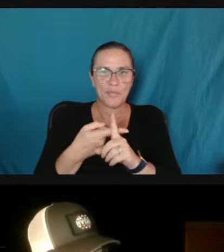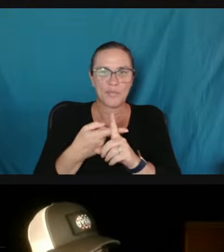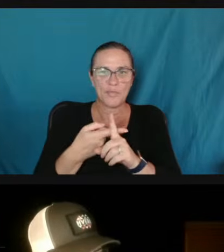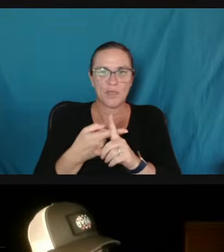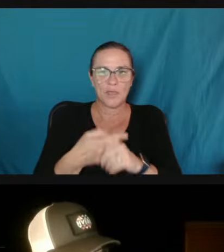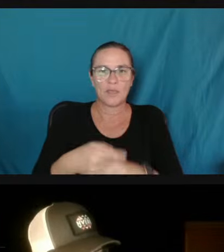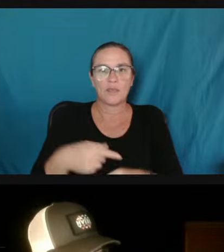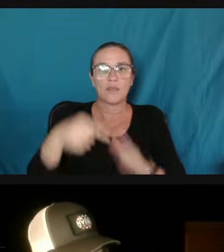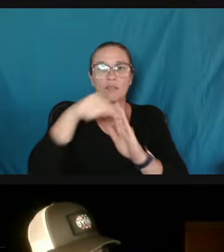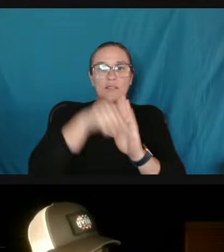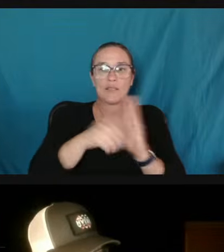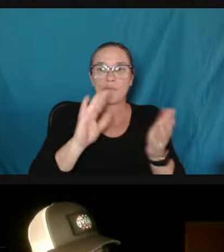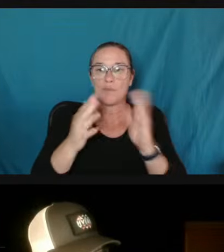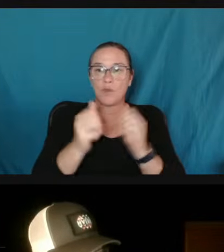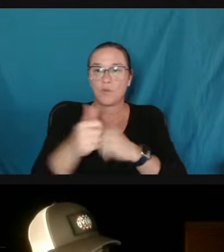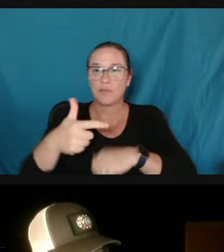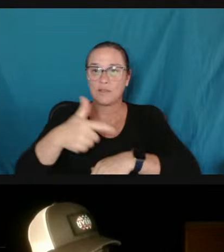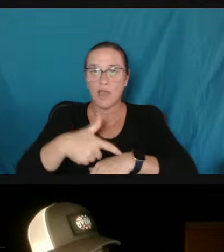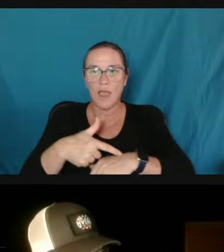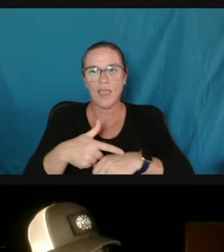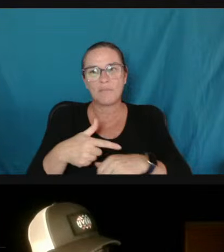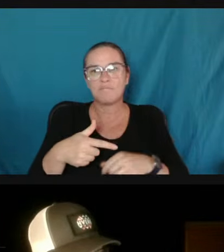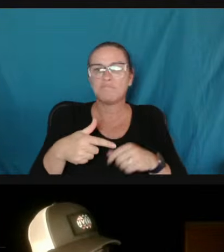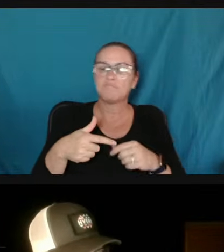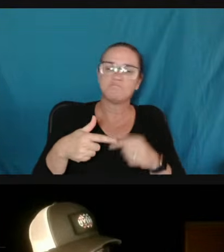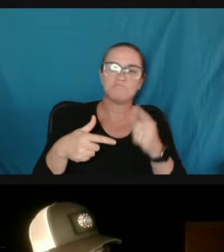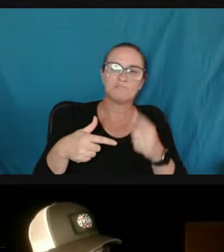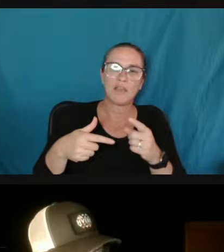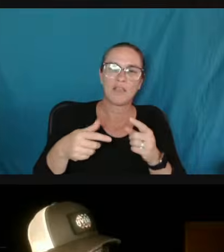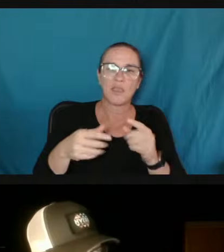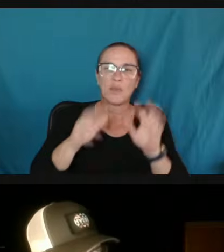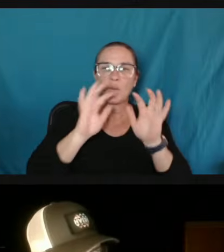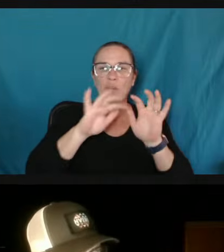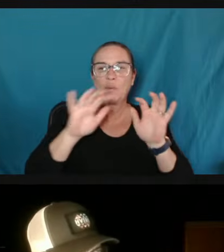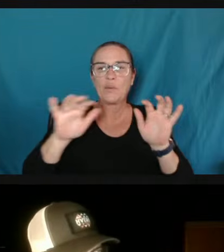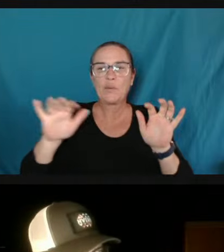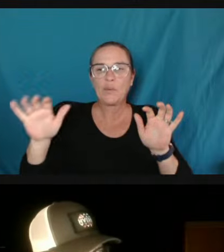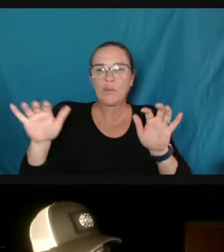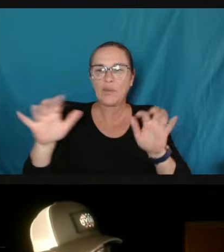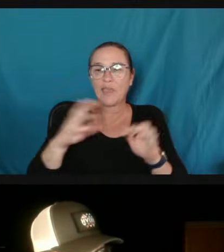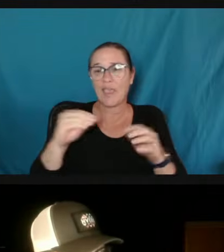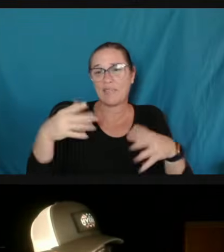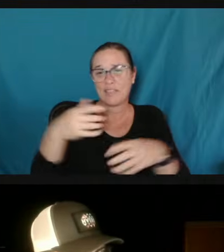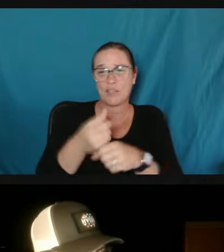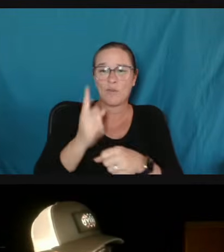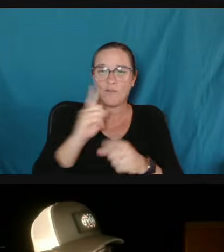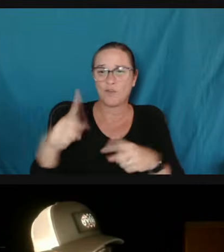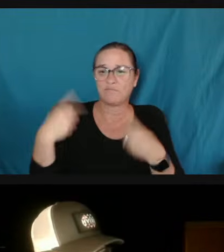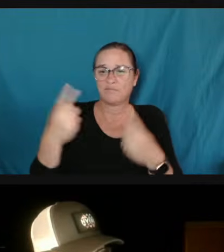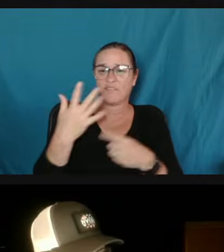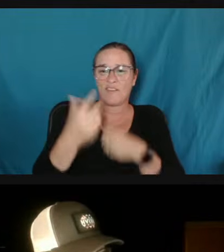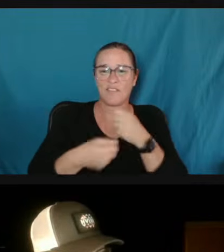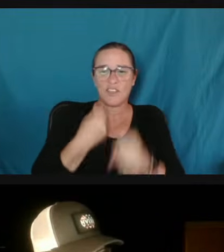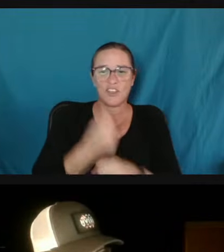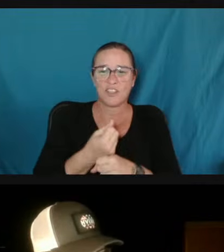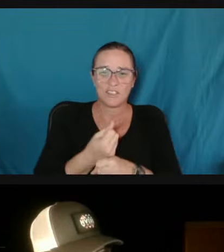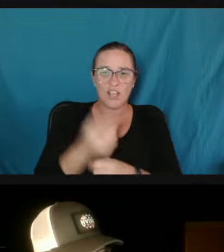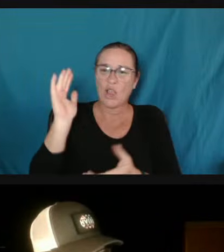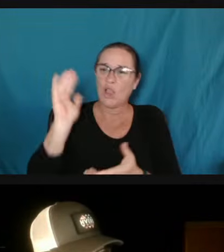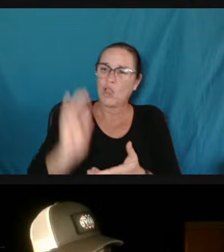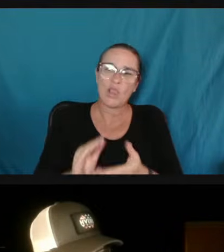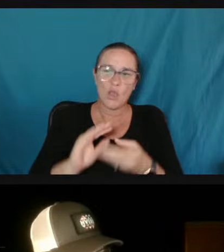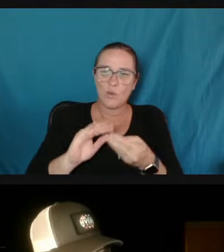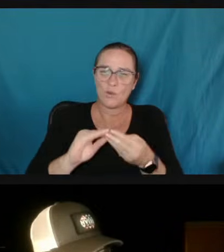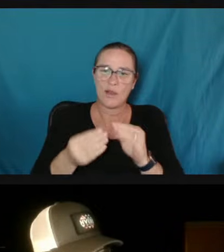versus time, you see these are fairly spread out over the last month. And really, in summary, over the last 5 years, we were still at very low earthquake counts